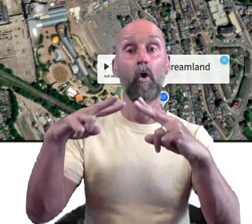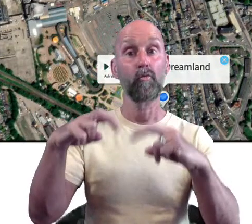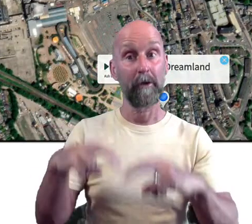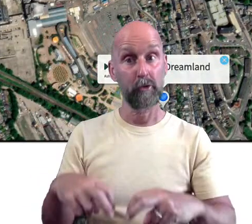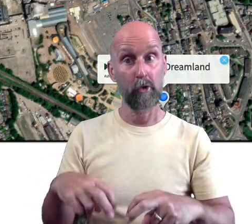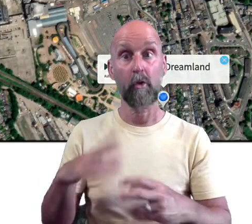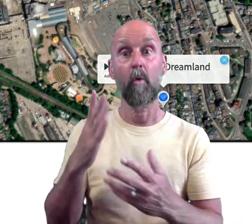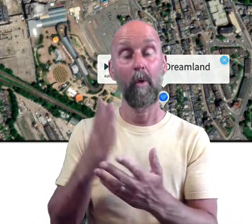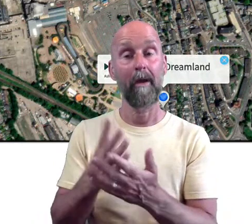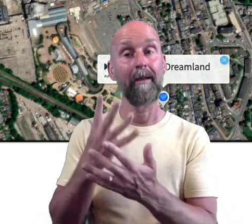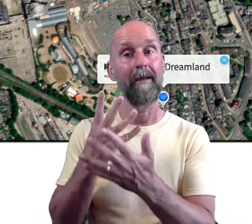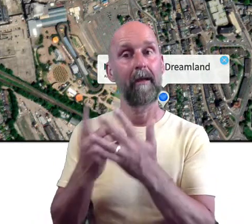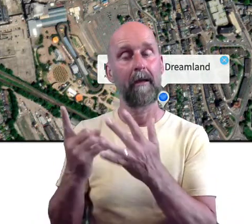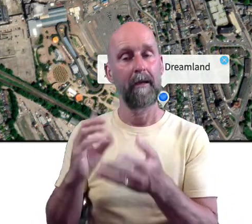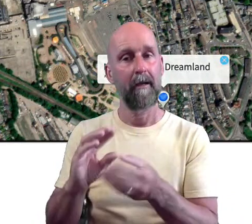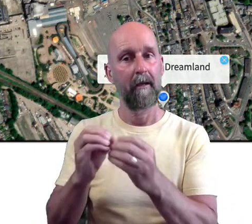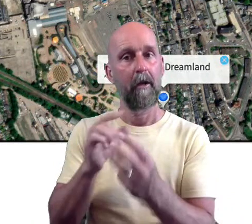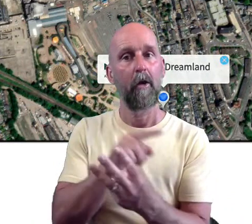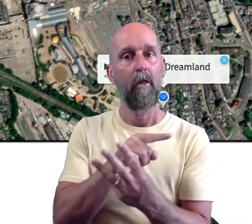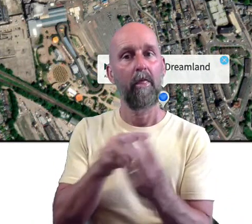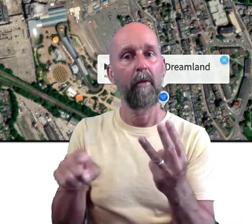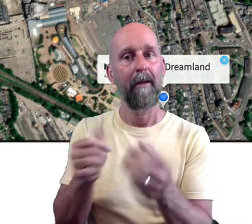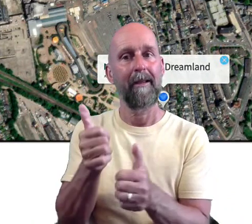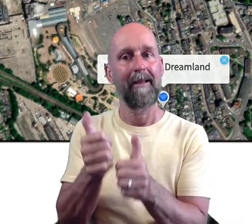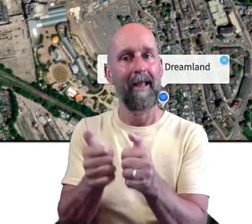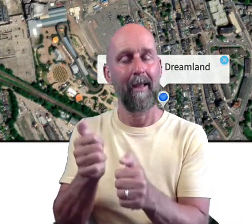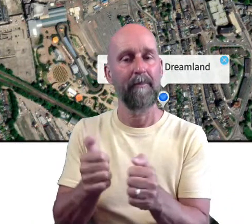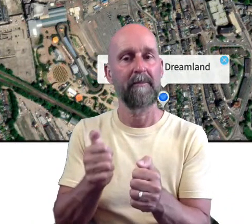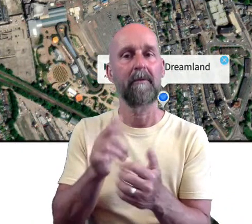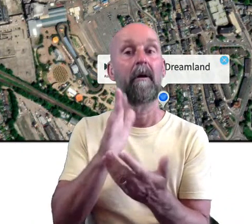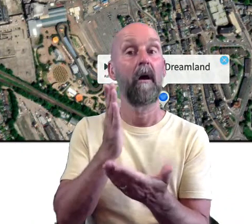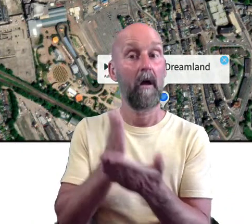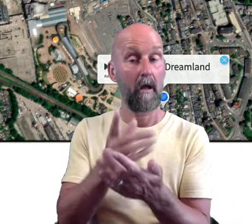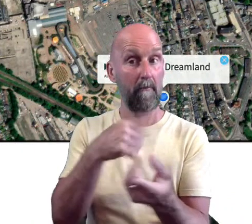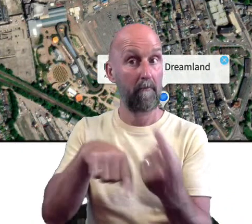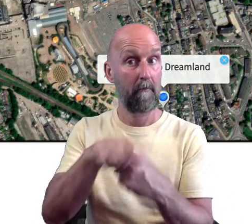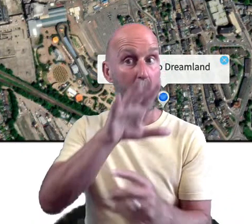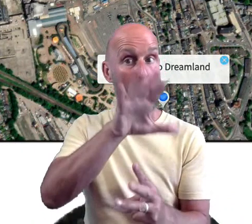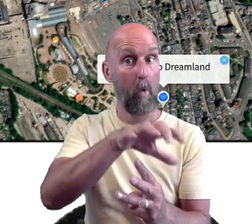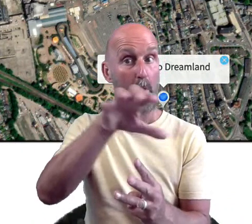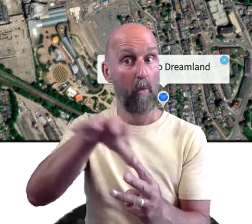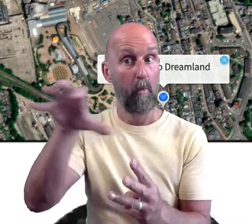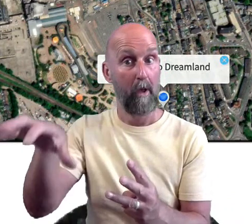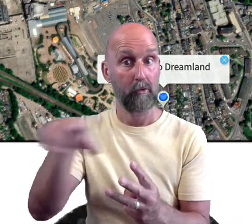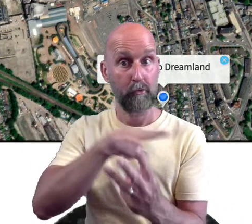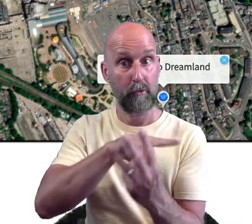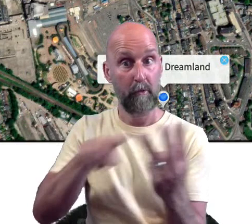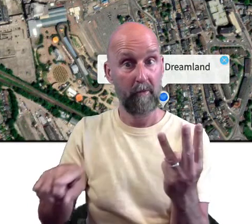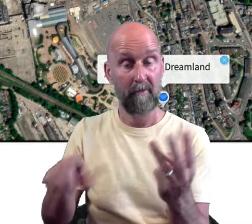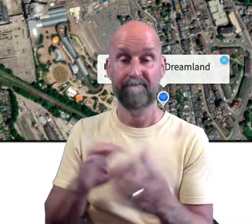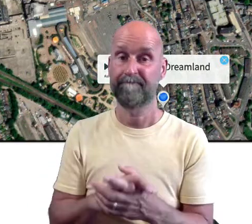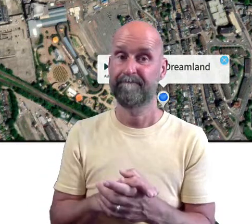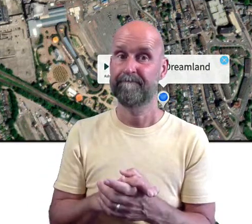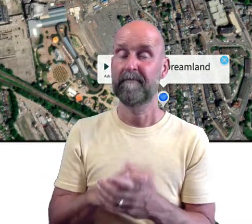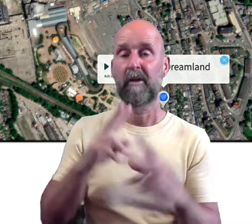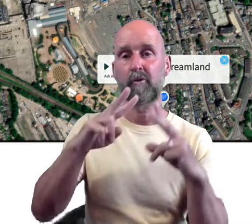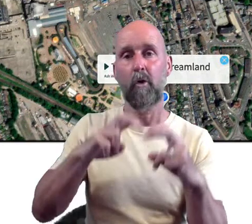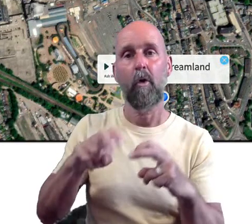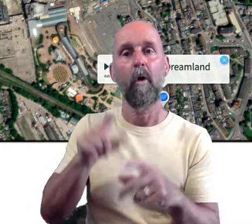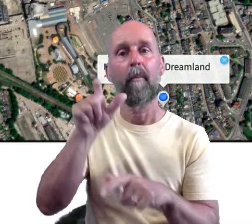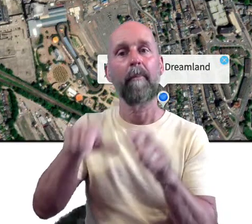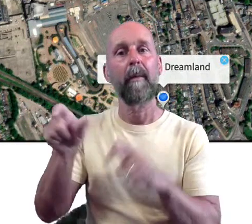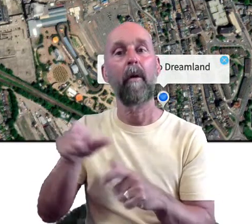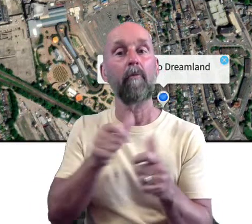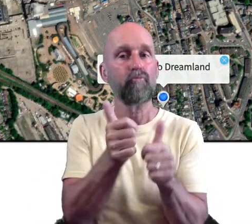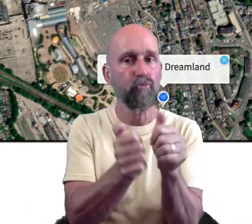independently developing 3 location-based games that were publicly available. And kind of studying the experiences of the people that played them